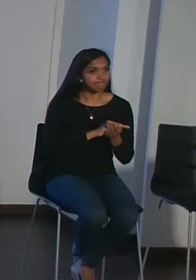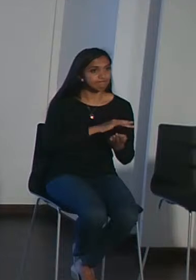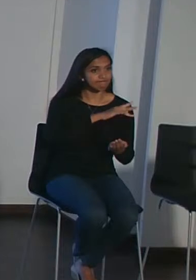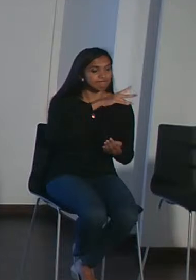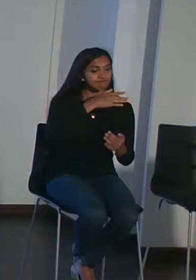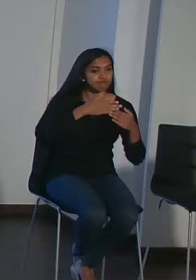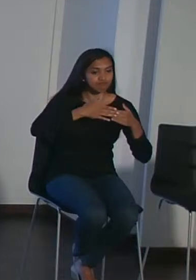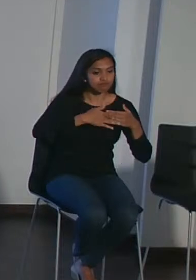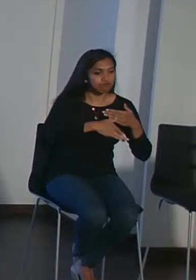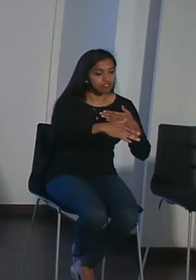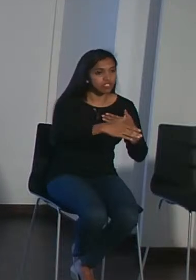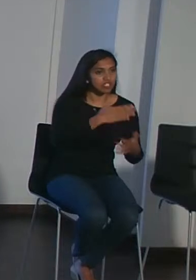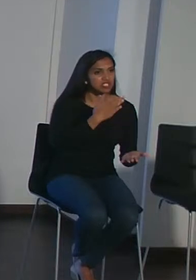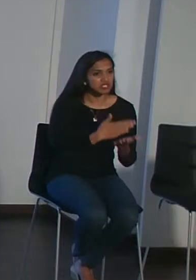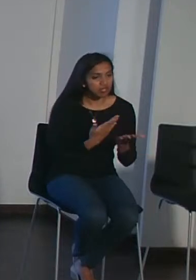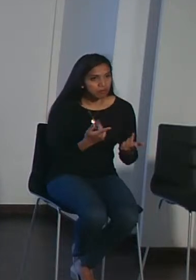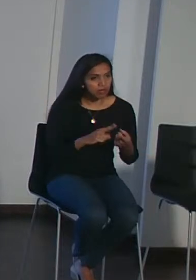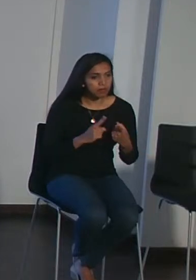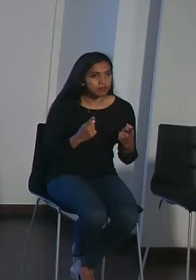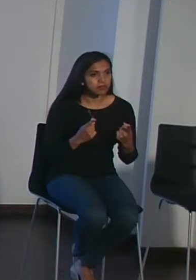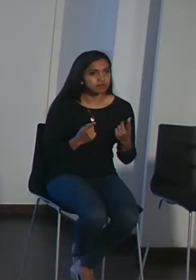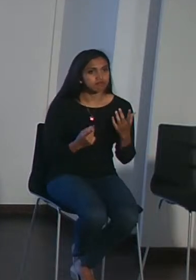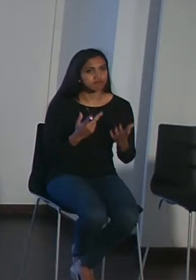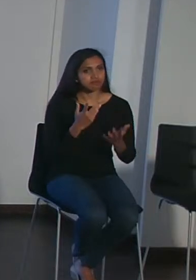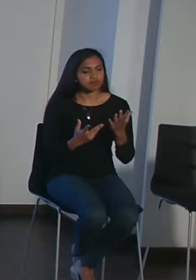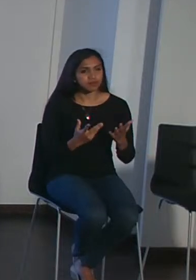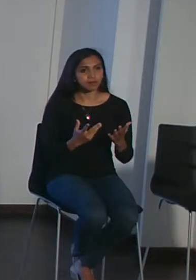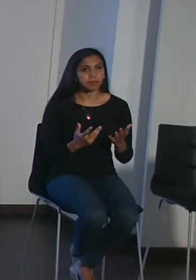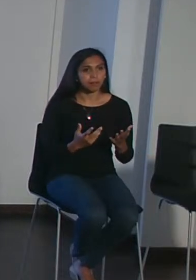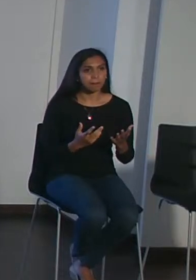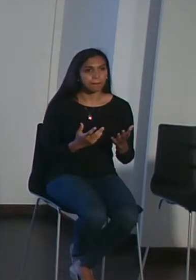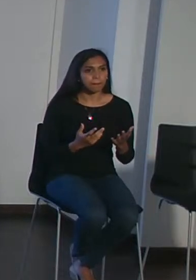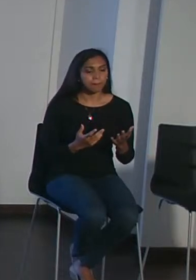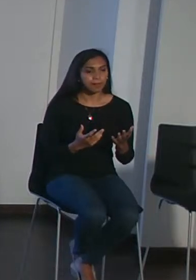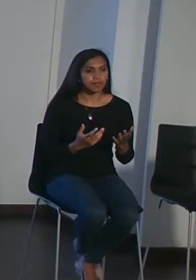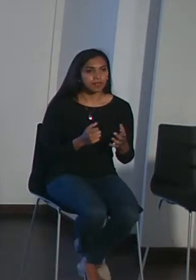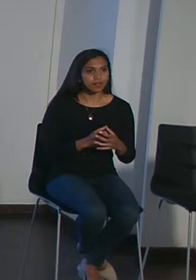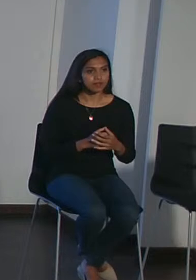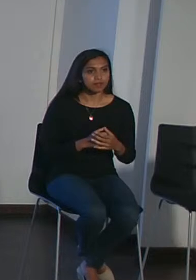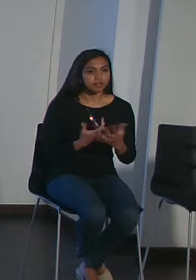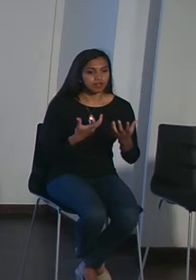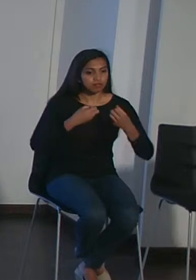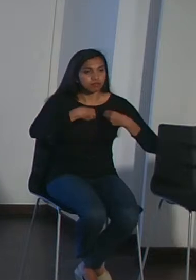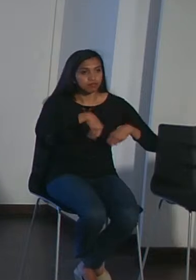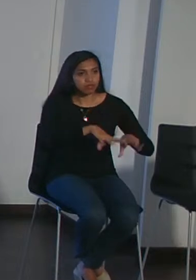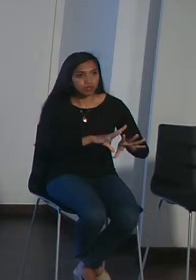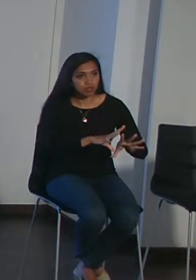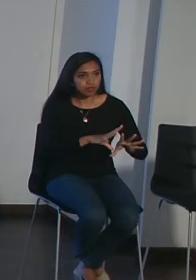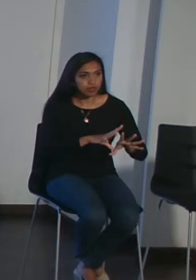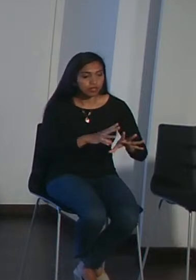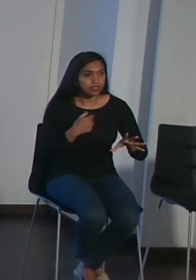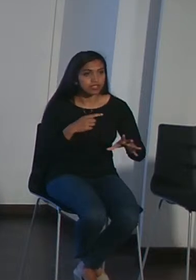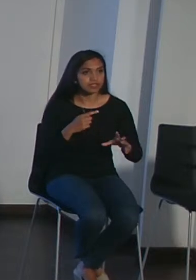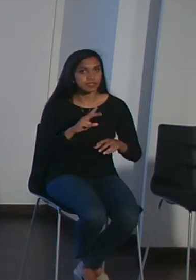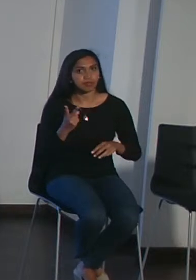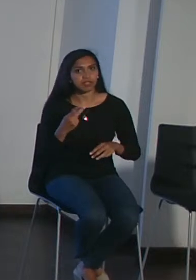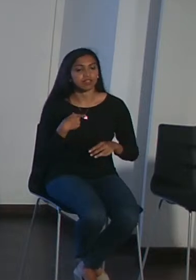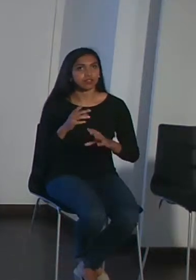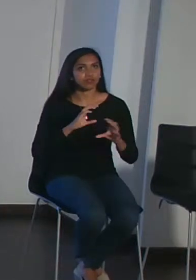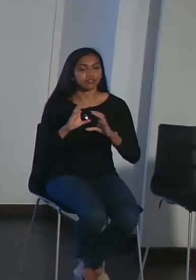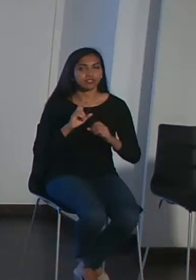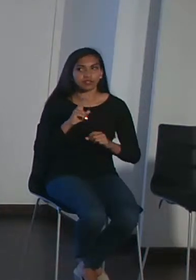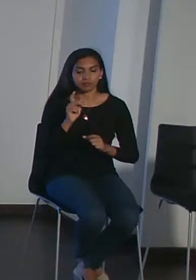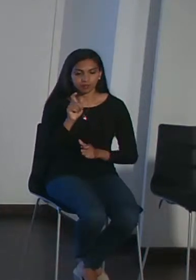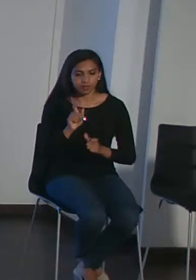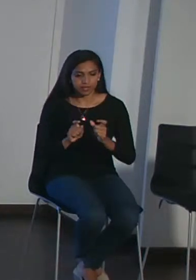carried forward, and still then let go. And this also brings me to another conversation I had